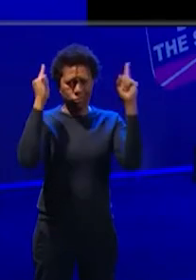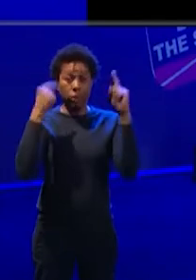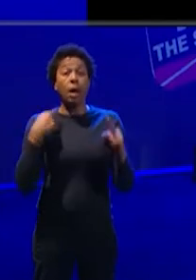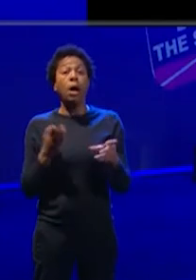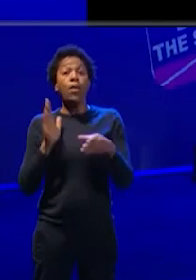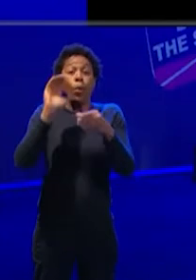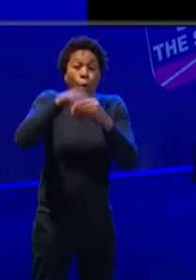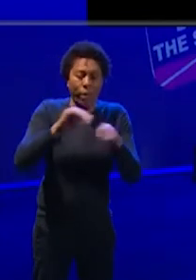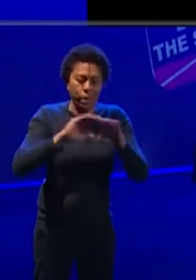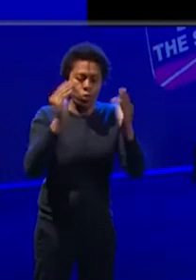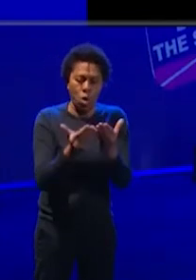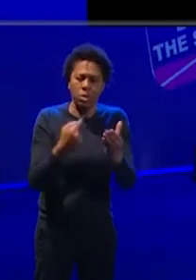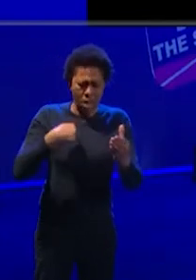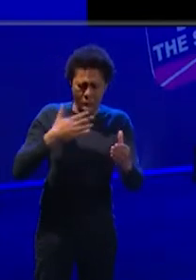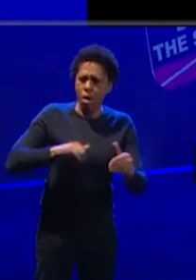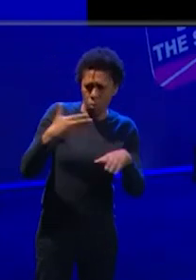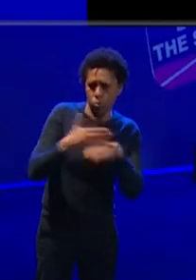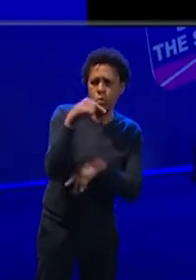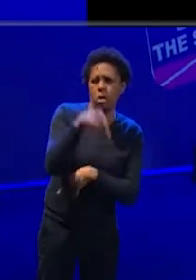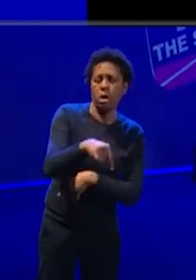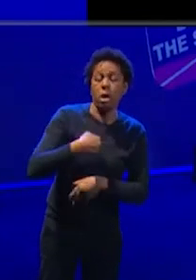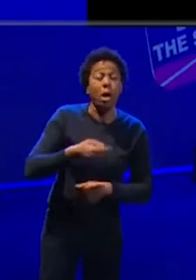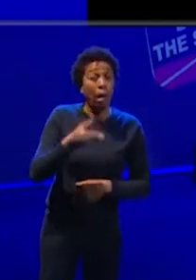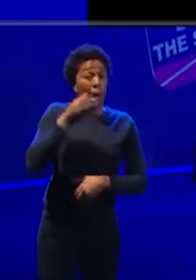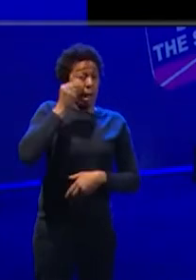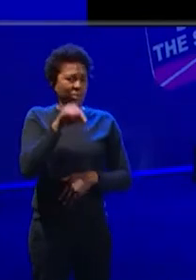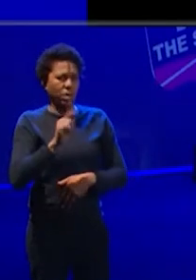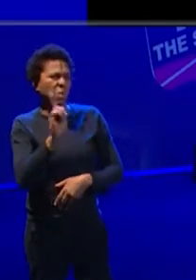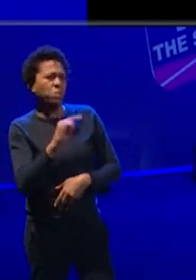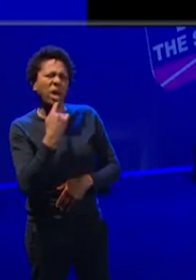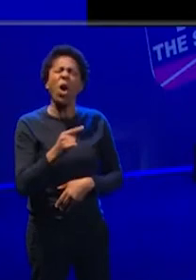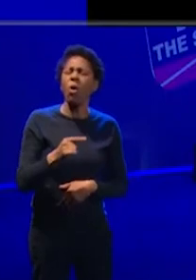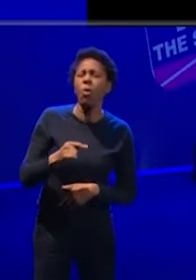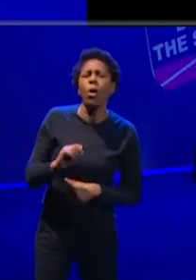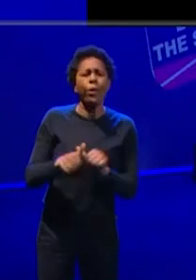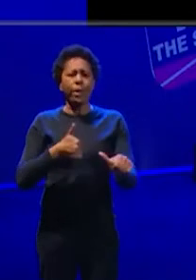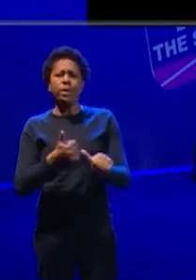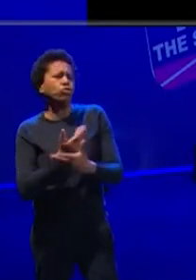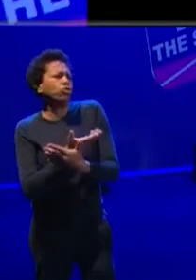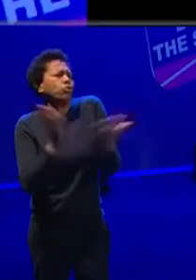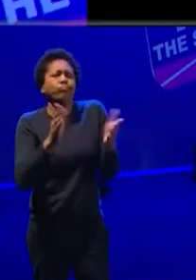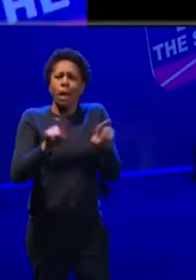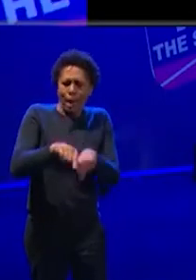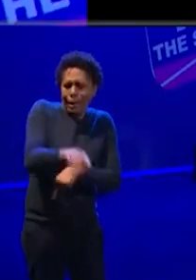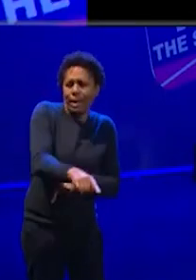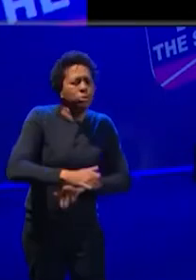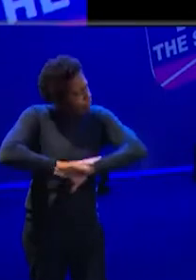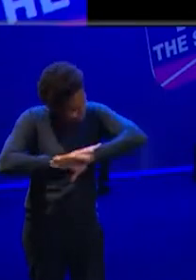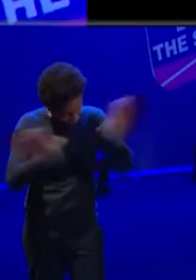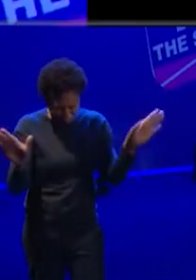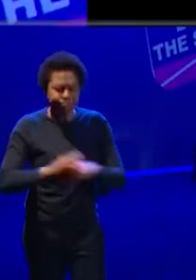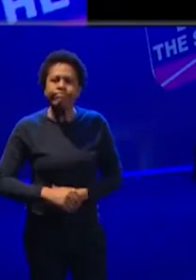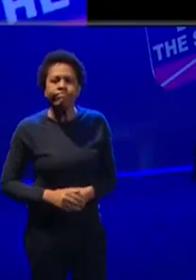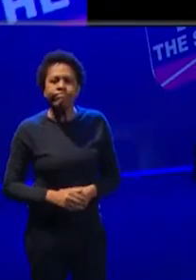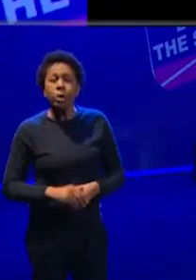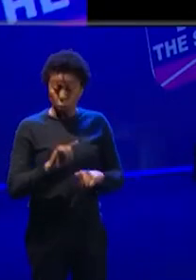work. So by hearing people say, well, this is just how the industry is. Well, no, it's not. We've been through a pandemic. Everything's up in the